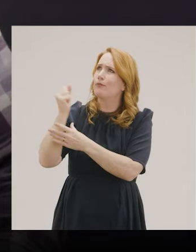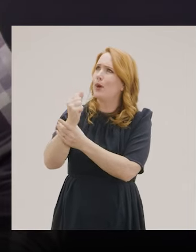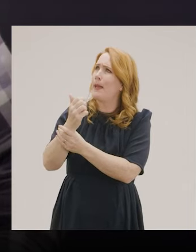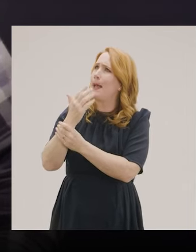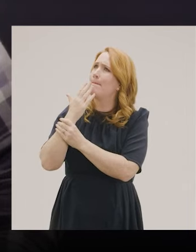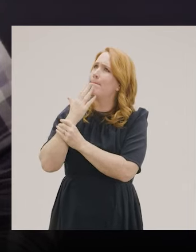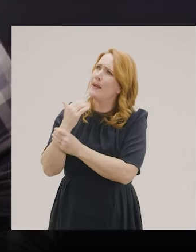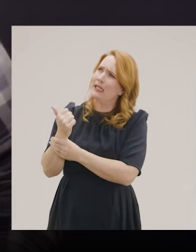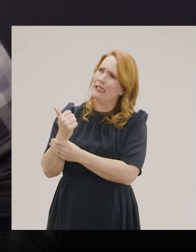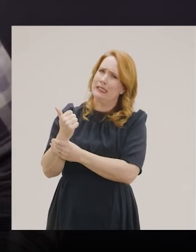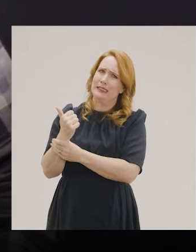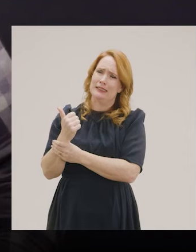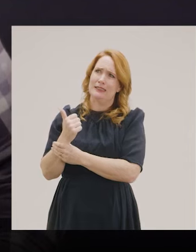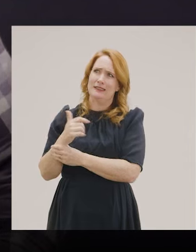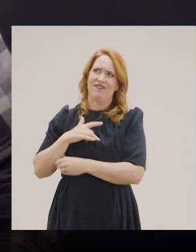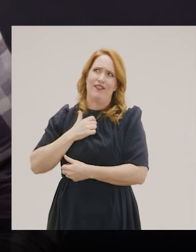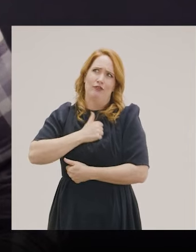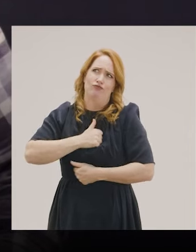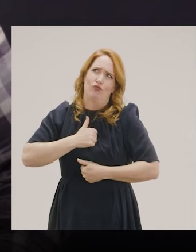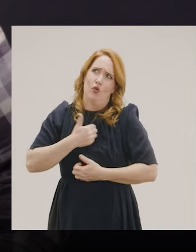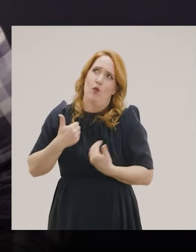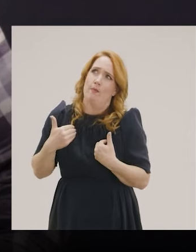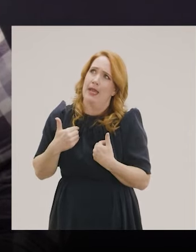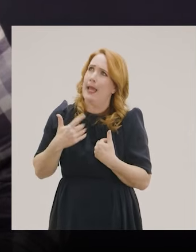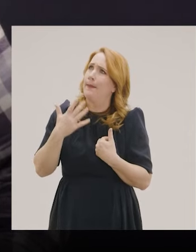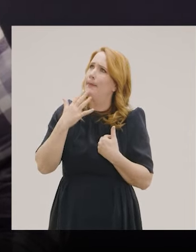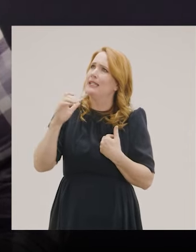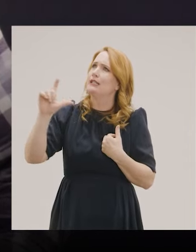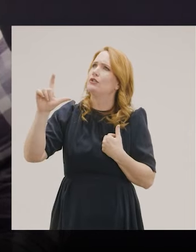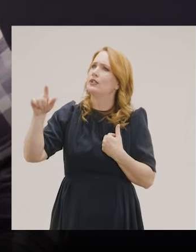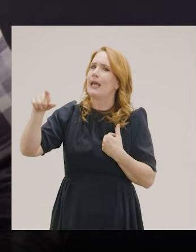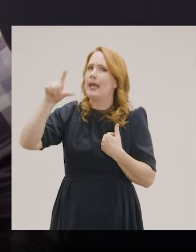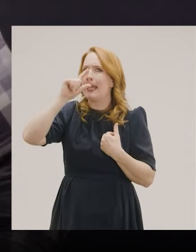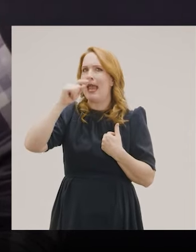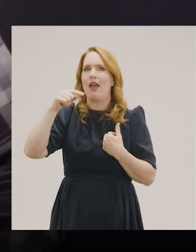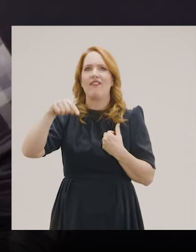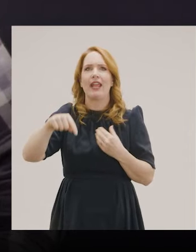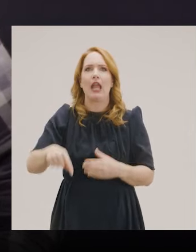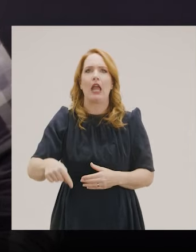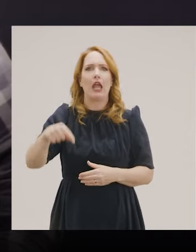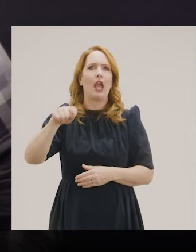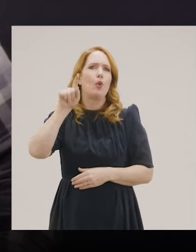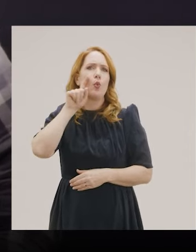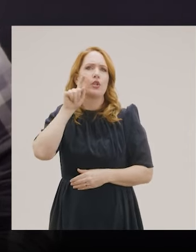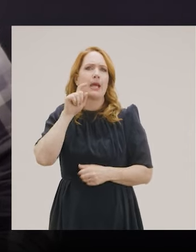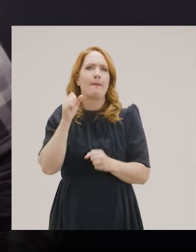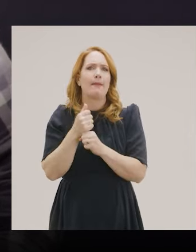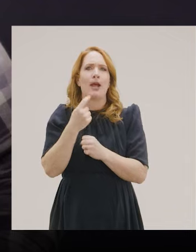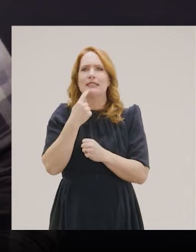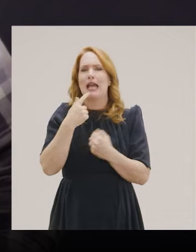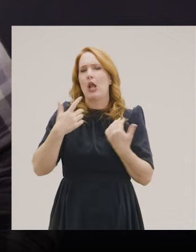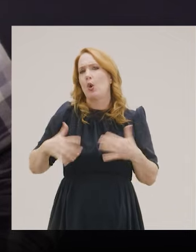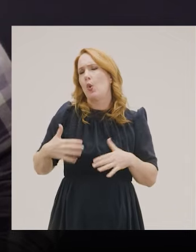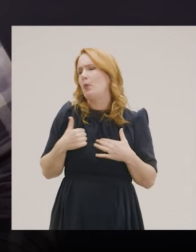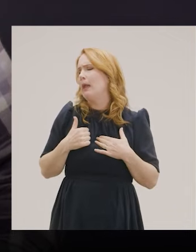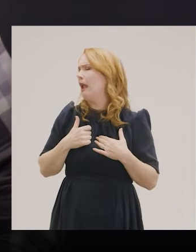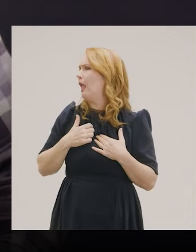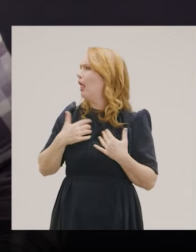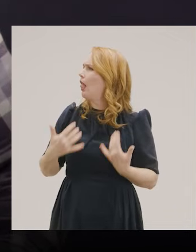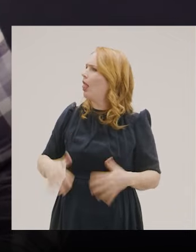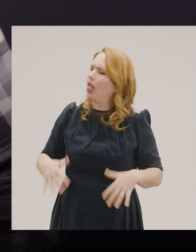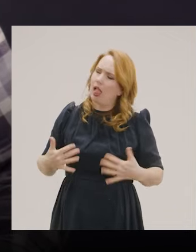So he called to him, Father Abraham, have pity on me and send Lazarus to dip the tip of his finger in water and cool